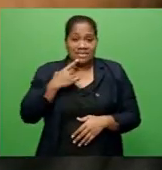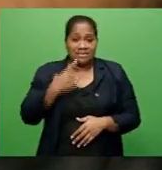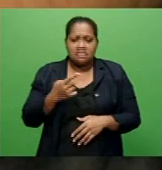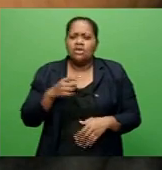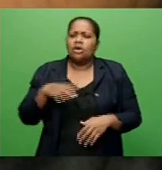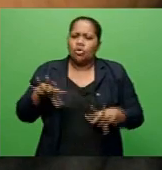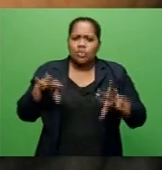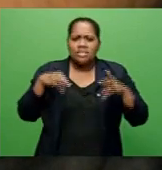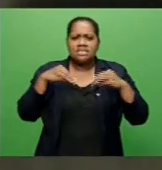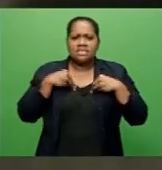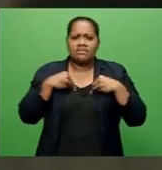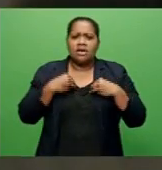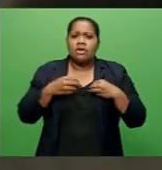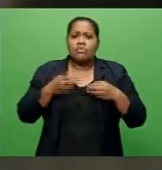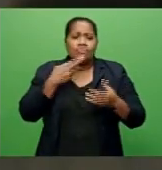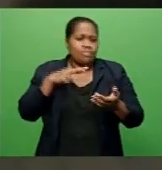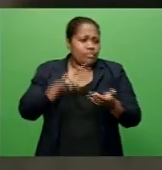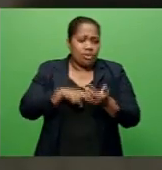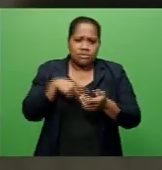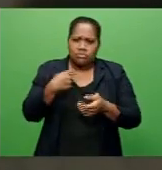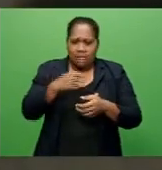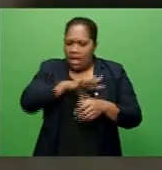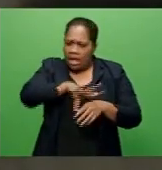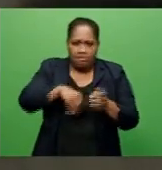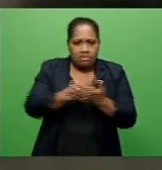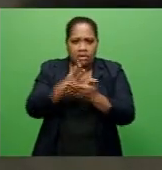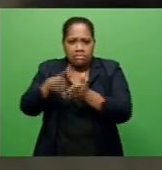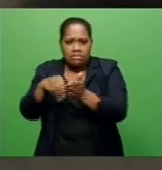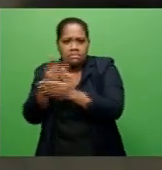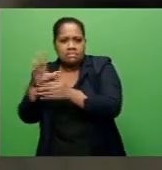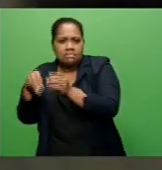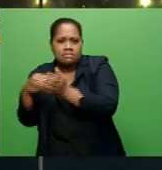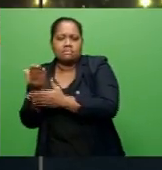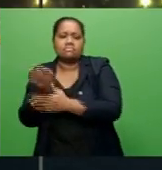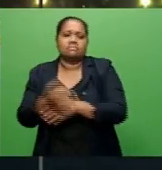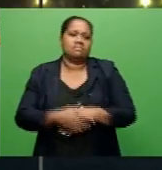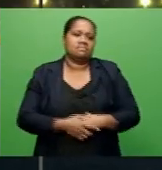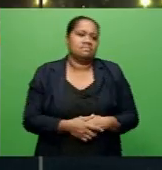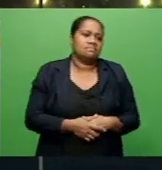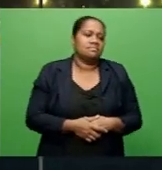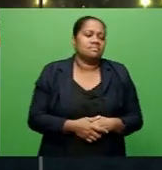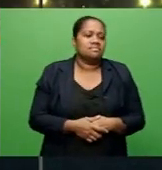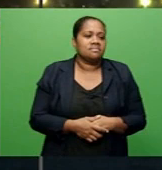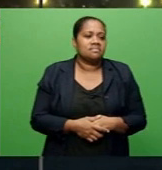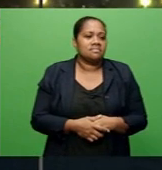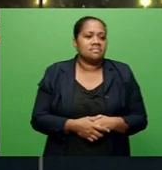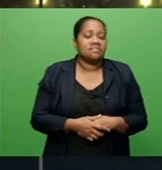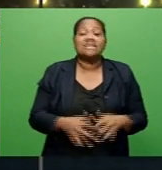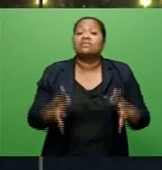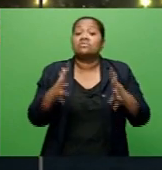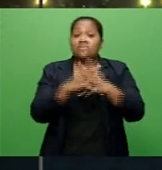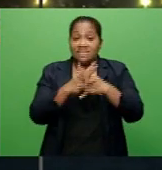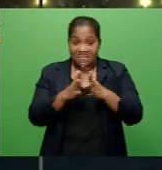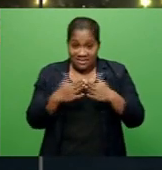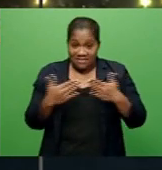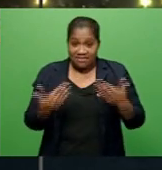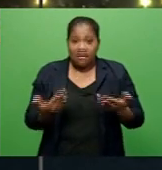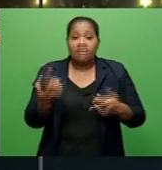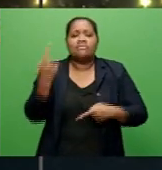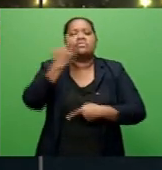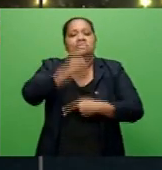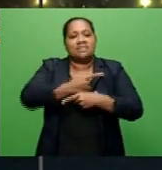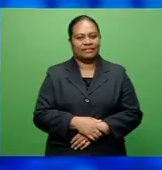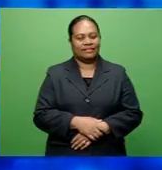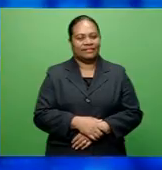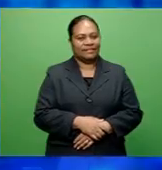reports almost every day, adding some of them are quite gruesome. And Whitney is here now for tonight's business